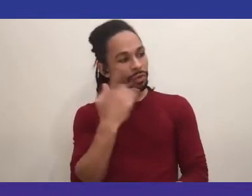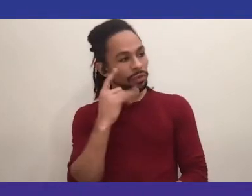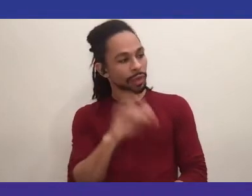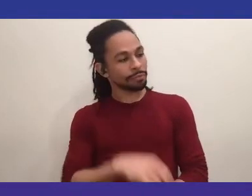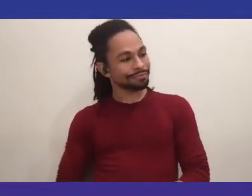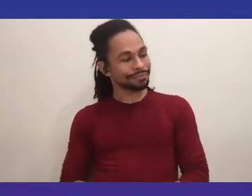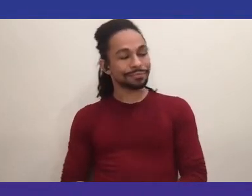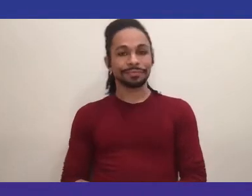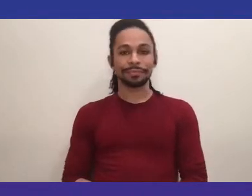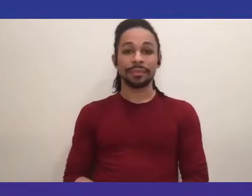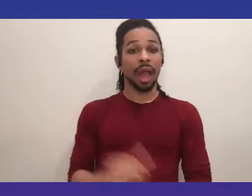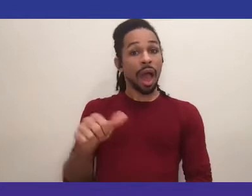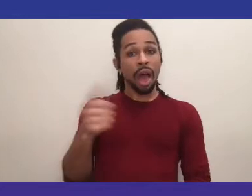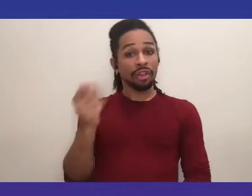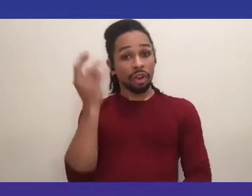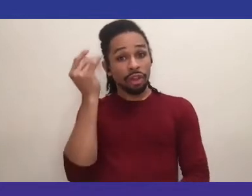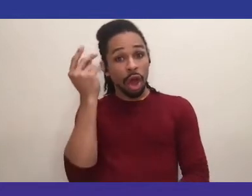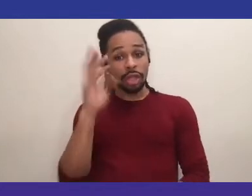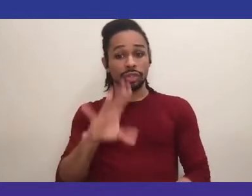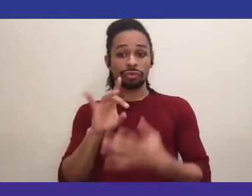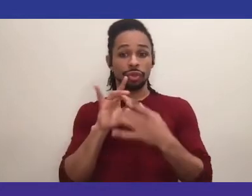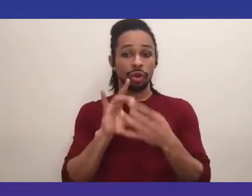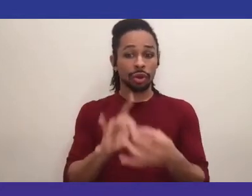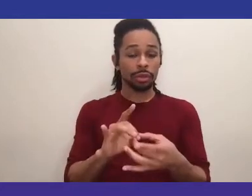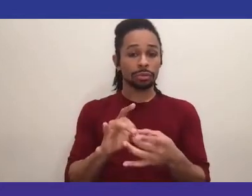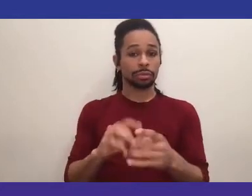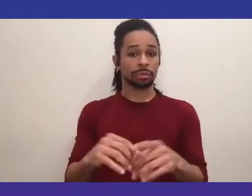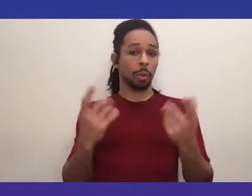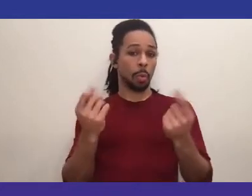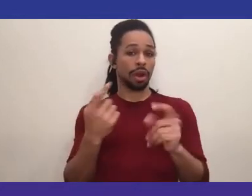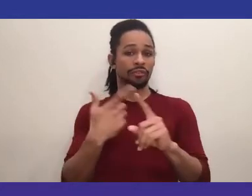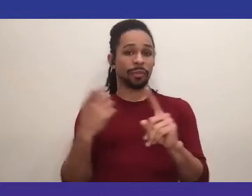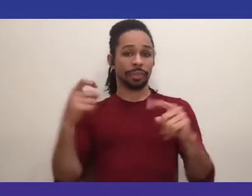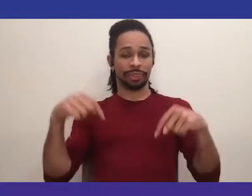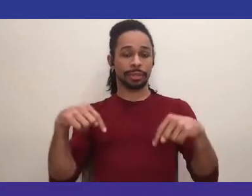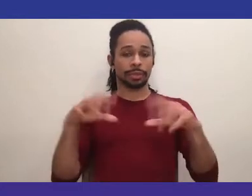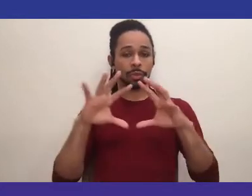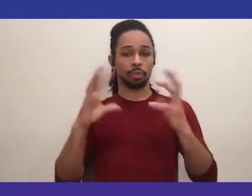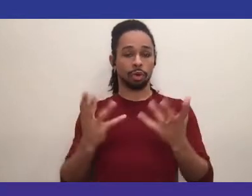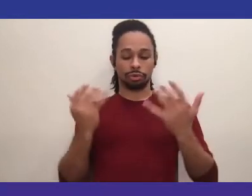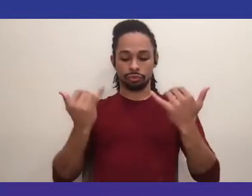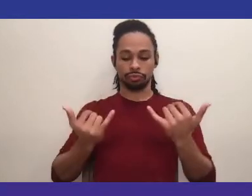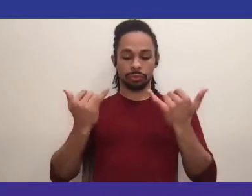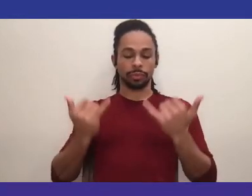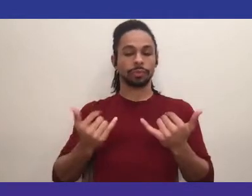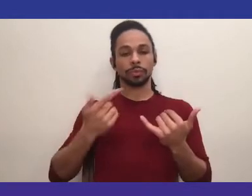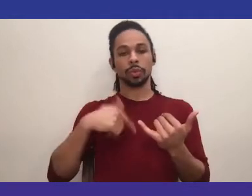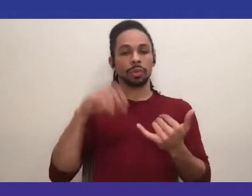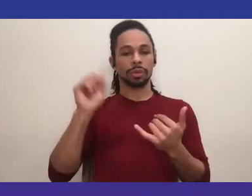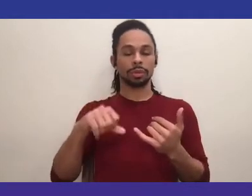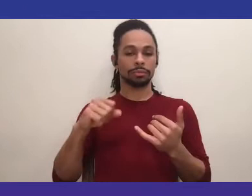Any other thoughts about what of this world? And there's probably many things that we could name that feel or that are